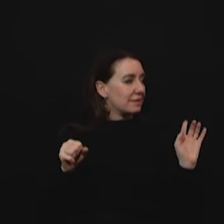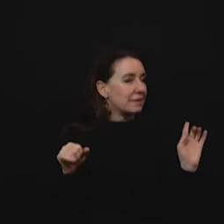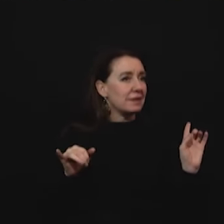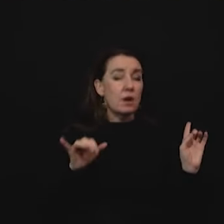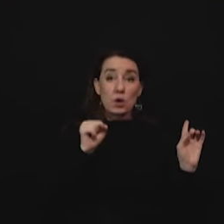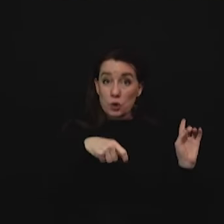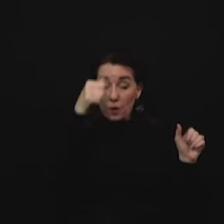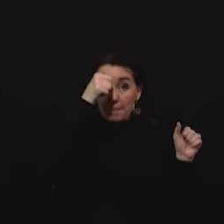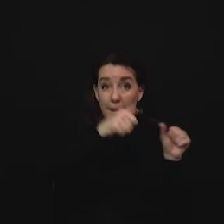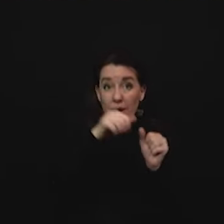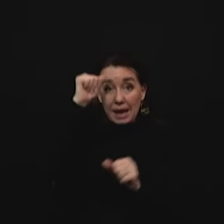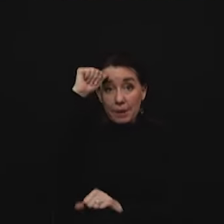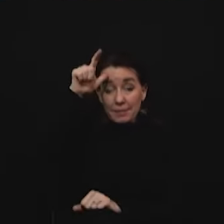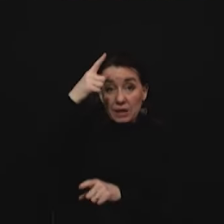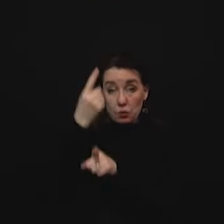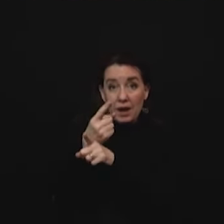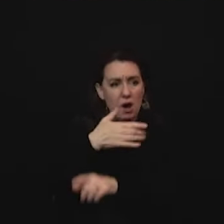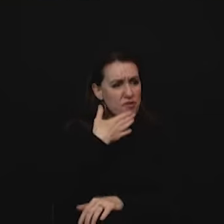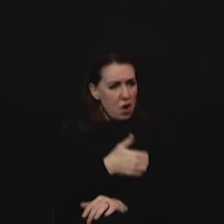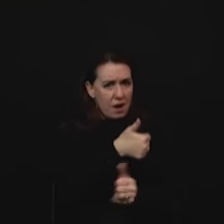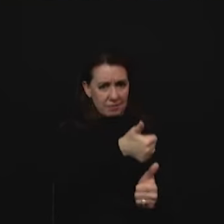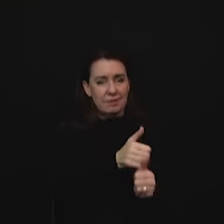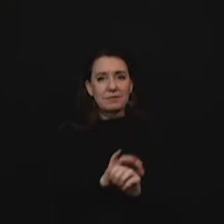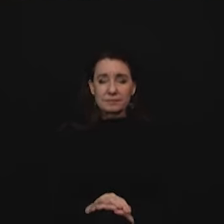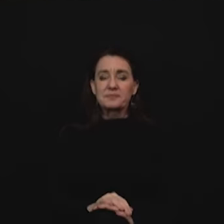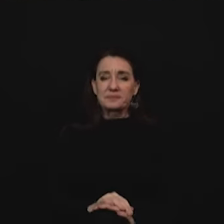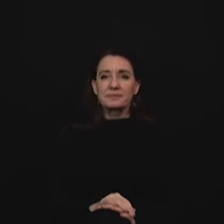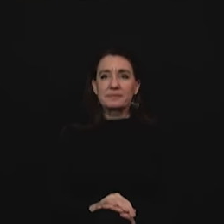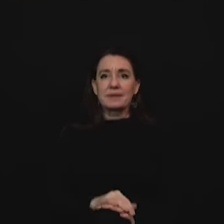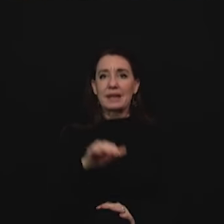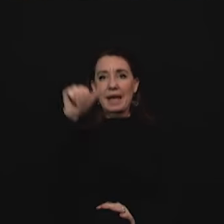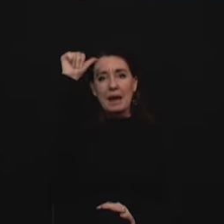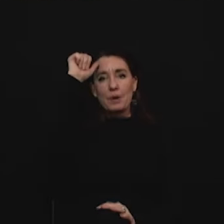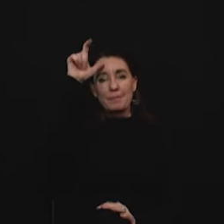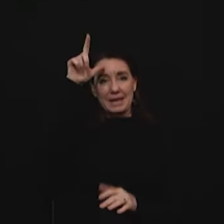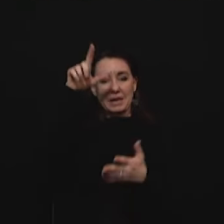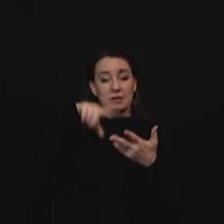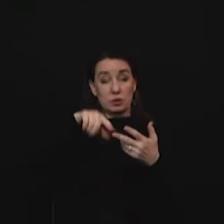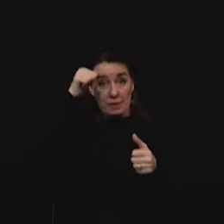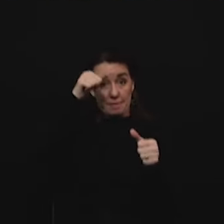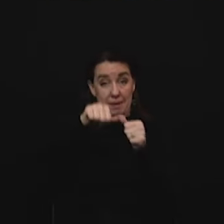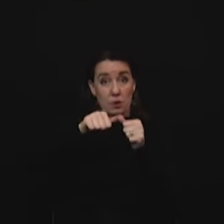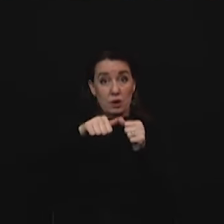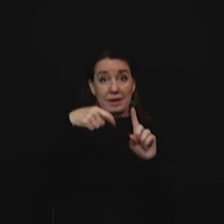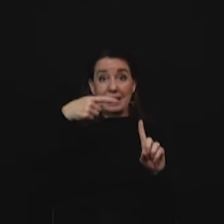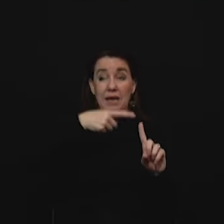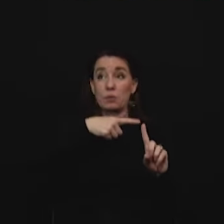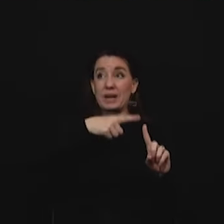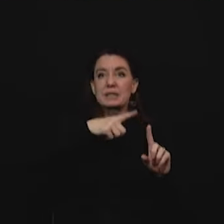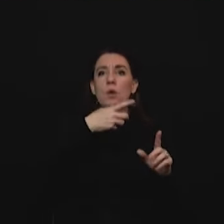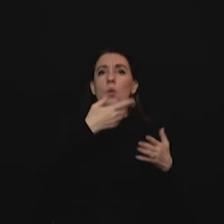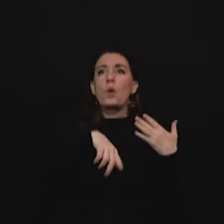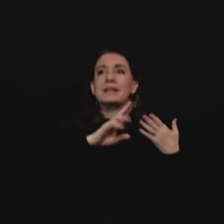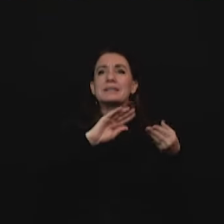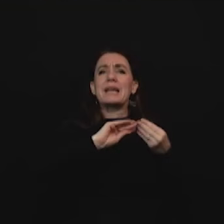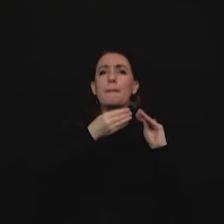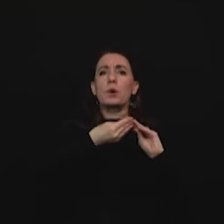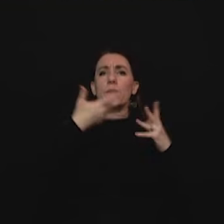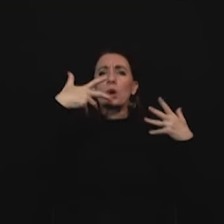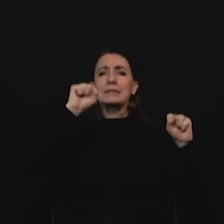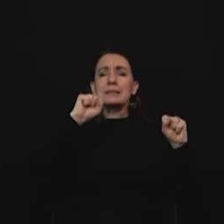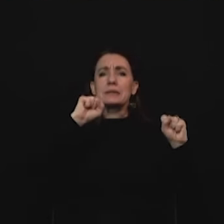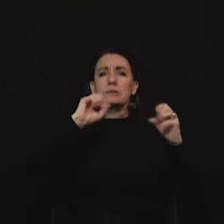Do you remember Abraham Lincoln? That's good. Okay. Abraham Lincoln, you guys remember him? He was, does anybody remember what number president he was?